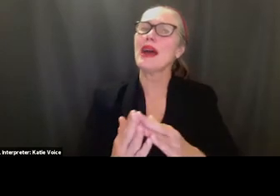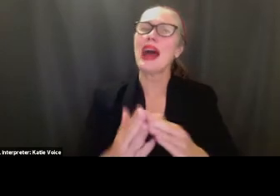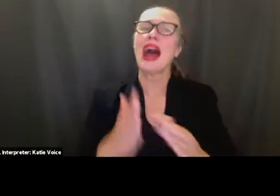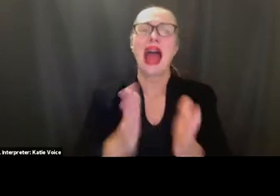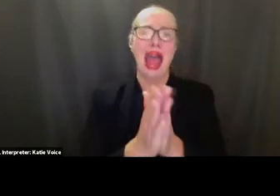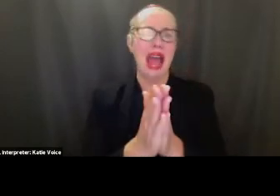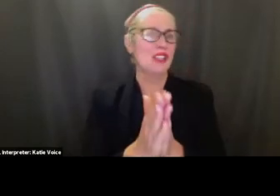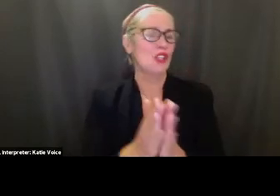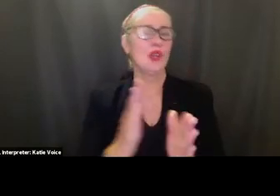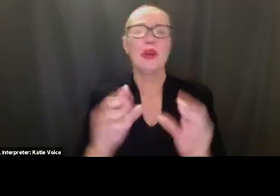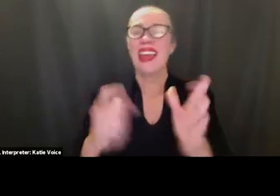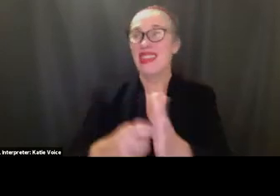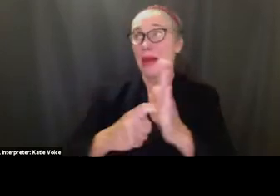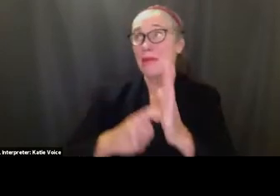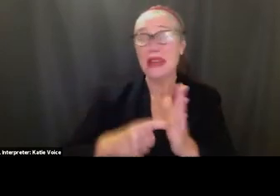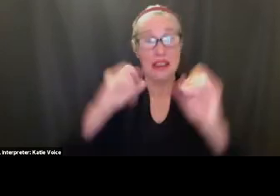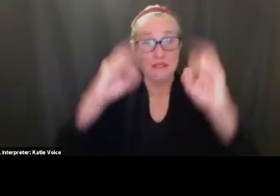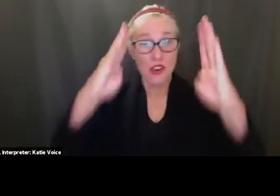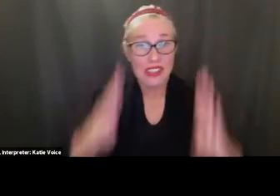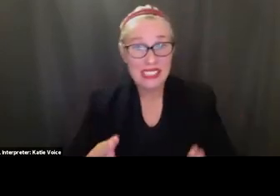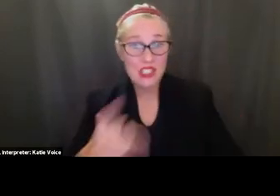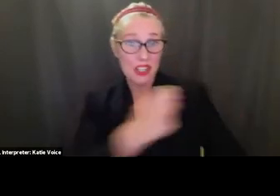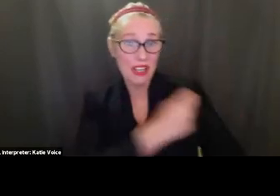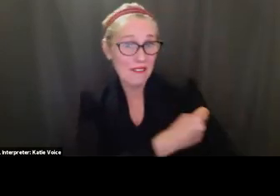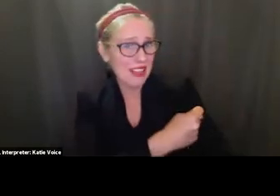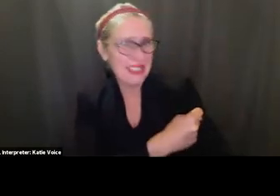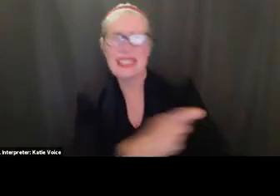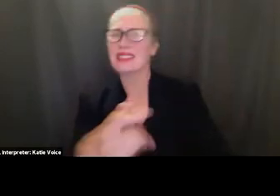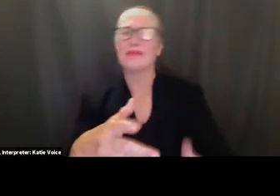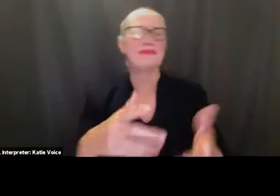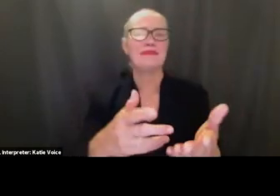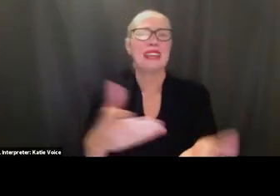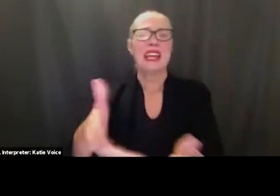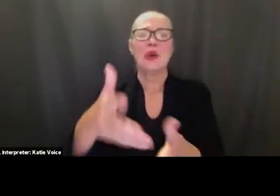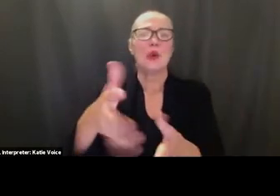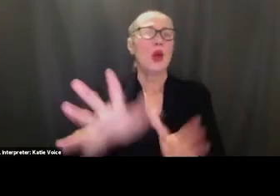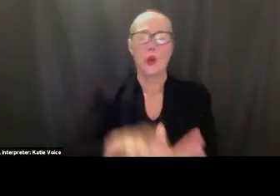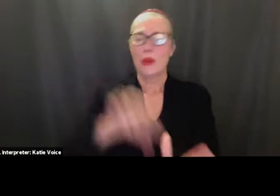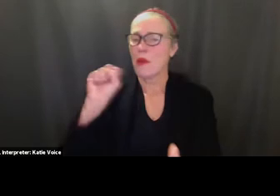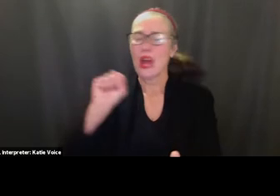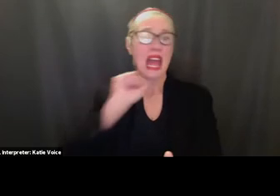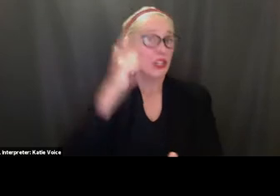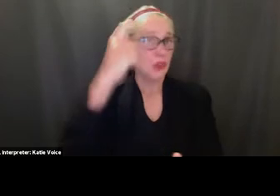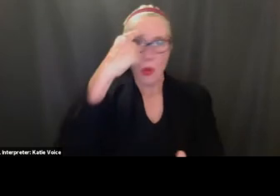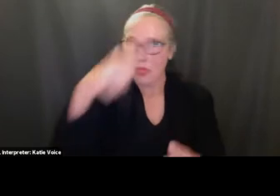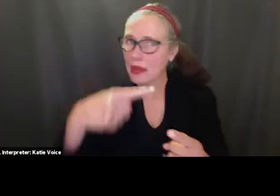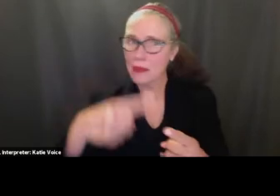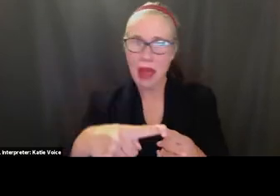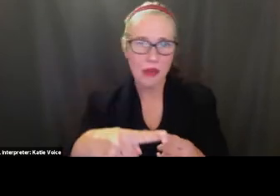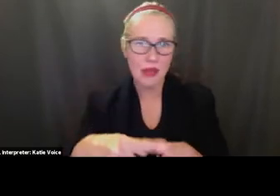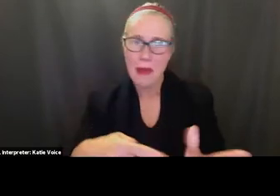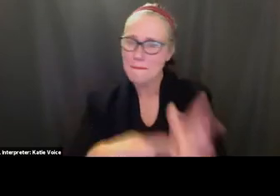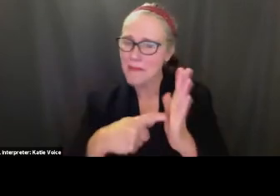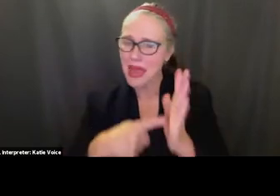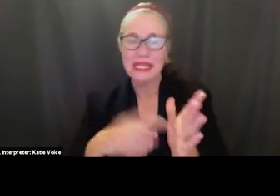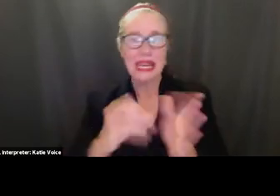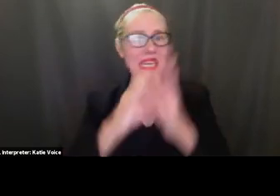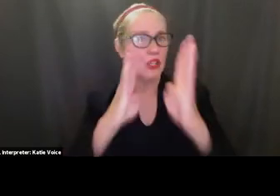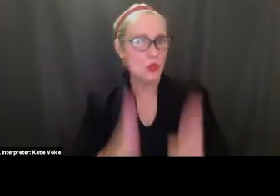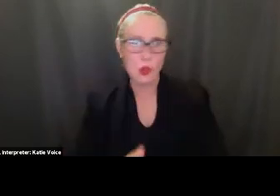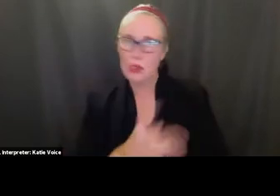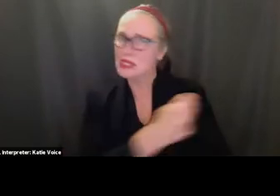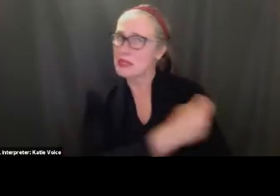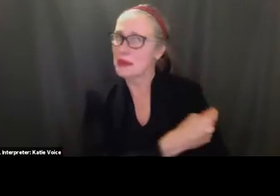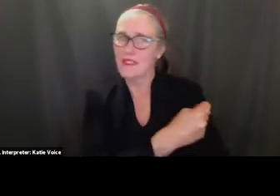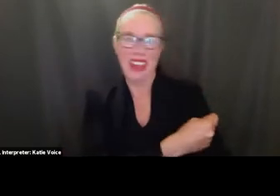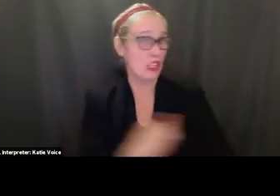mandate on the teachers and don't even think about mandating it on the students we need to stand up to this it's not safe when there's risk